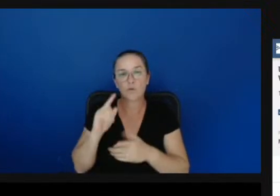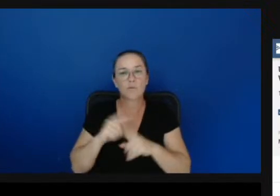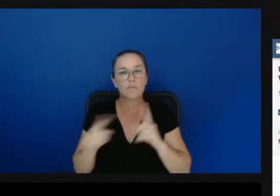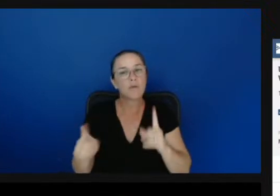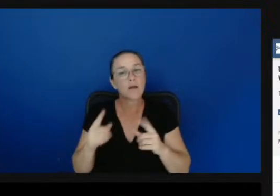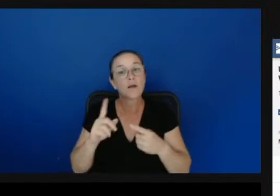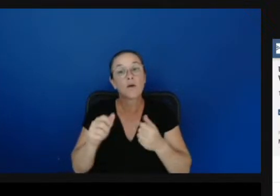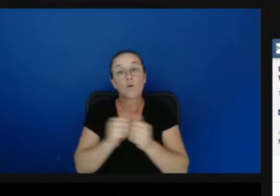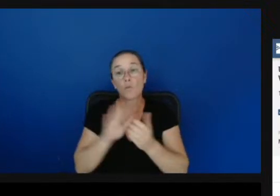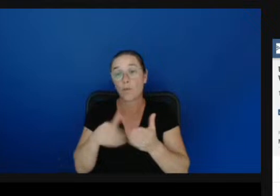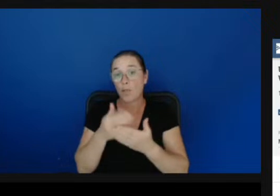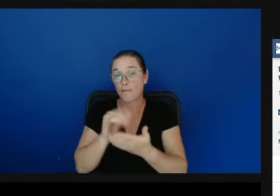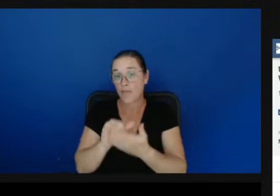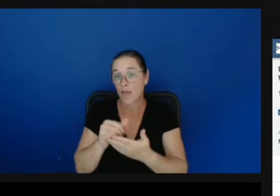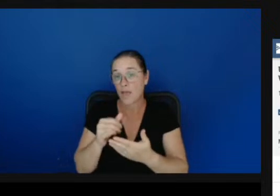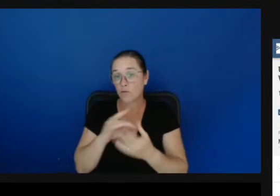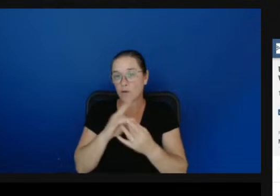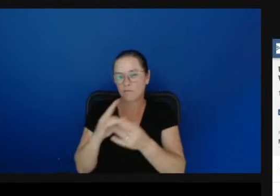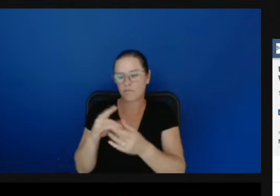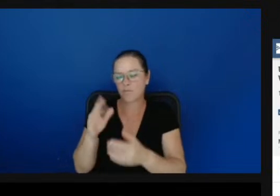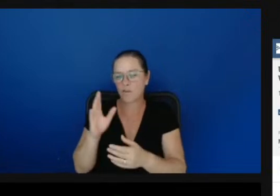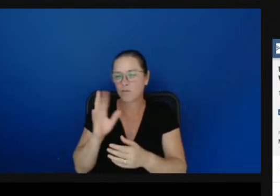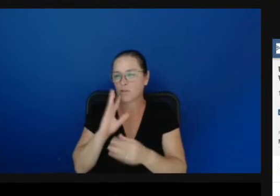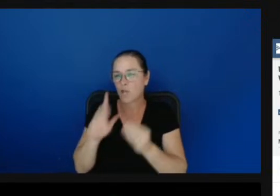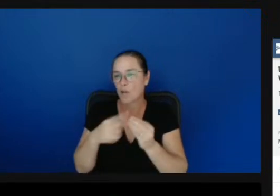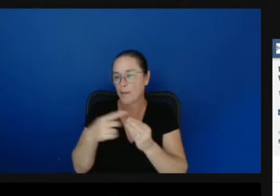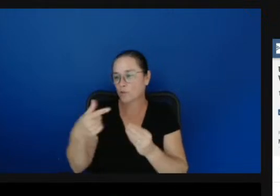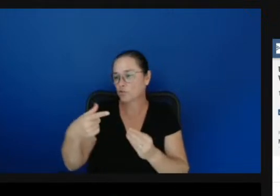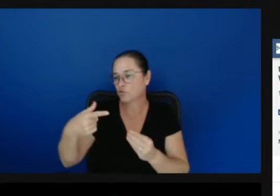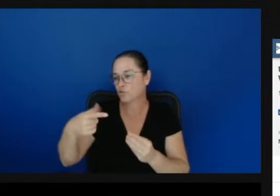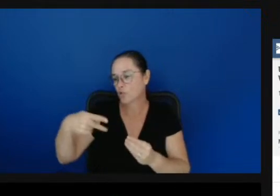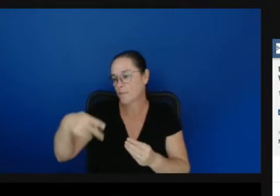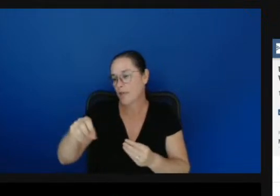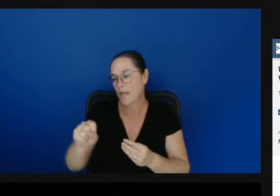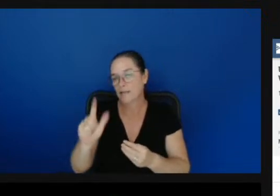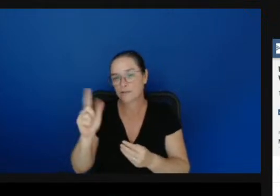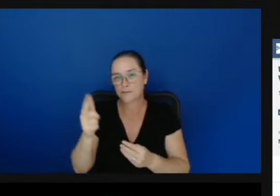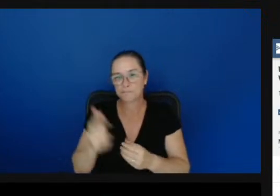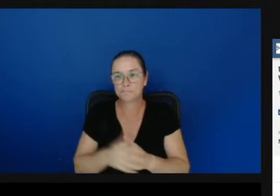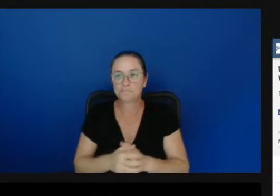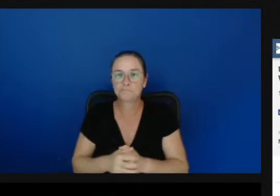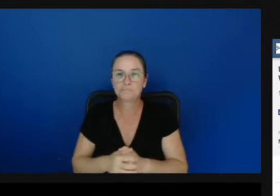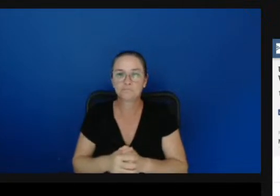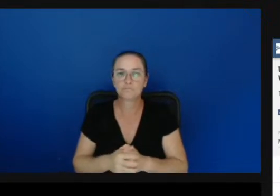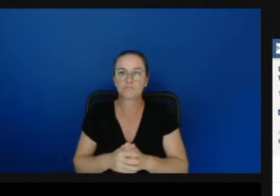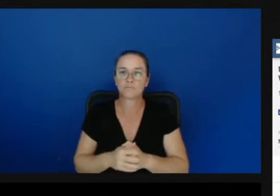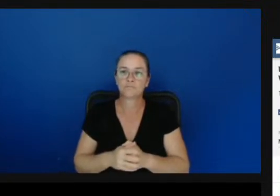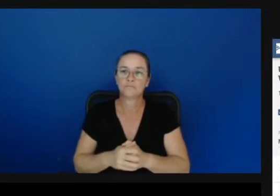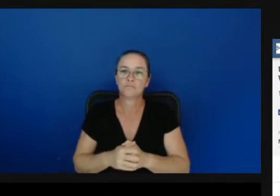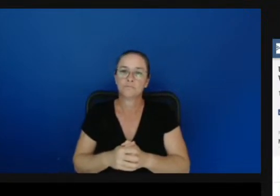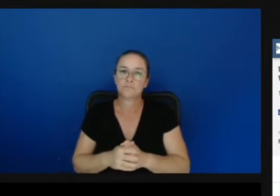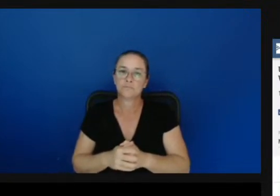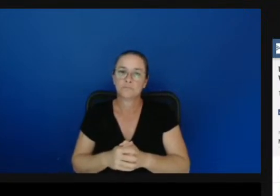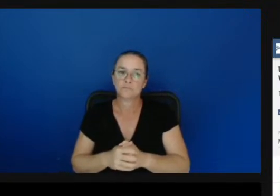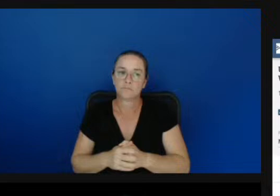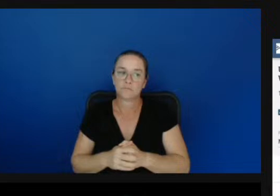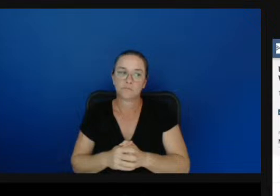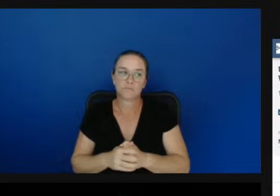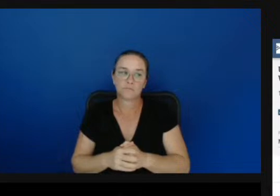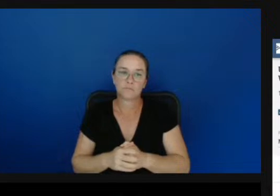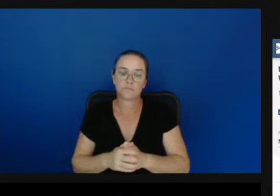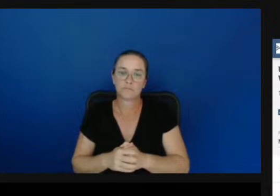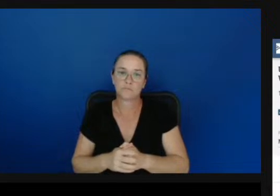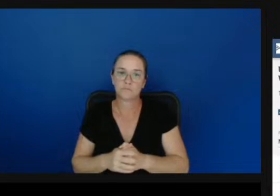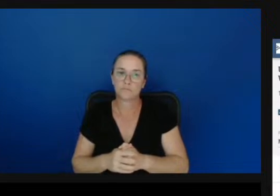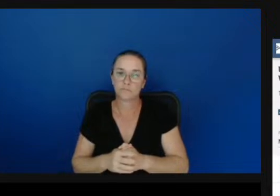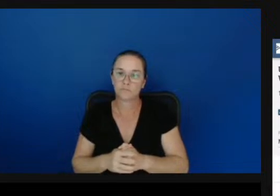that, we need to get to the GPS. So we'll turn to monitoring beyond earthquakes next here. Let me get that on the screen for you